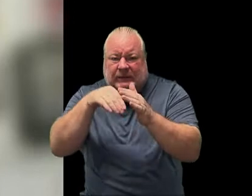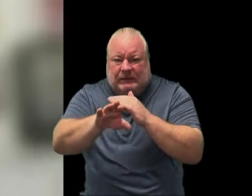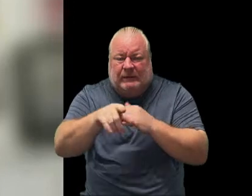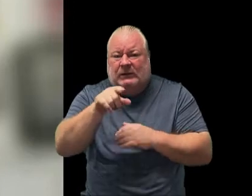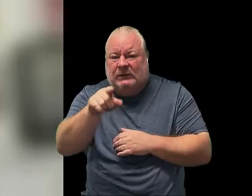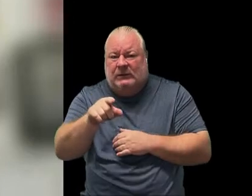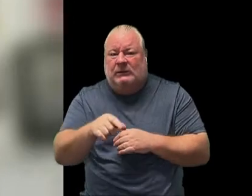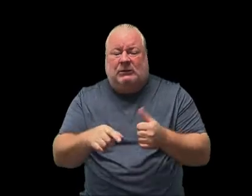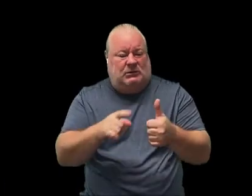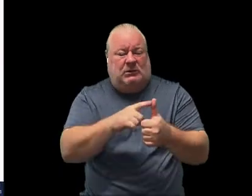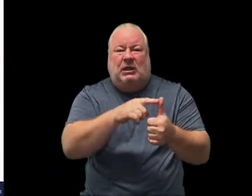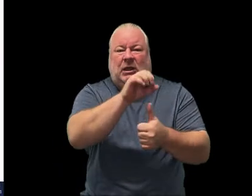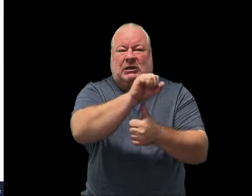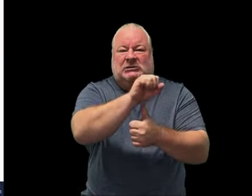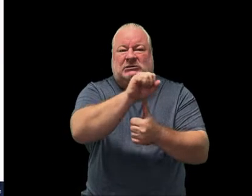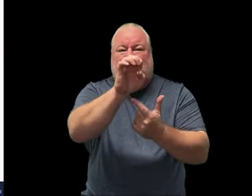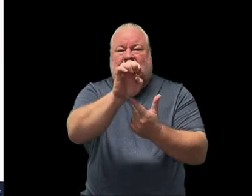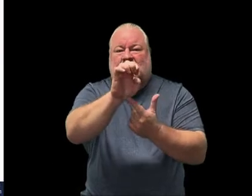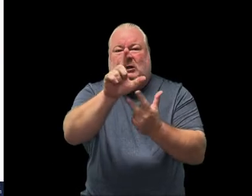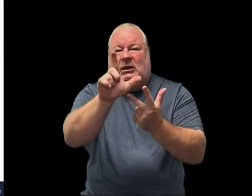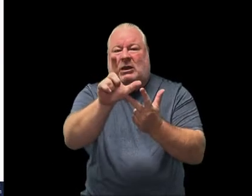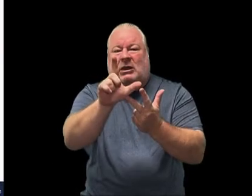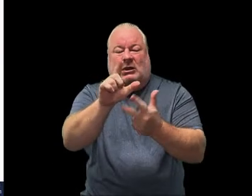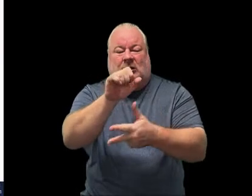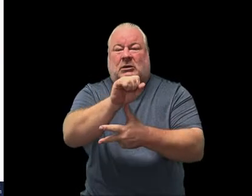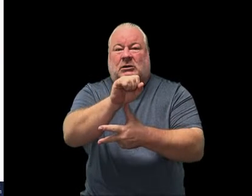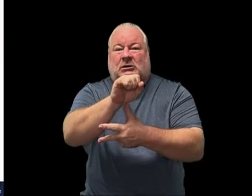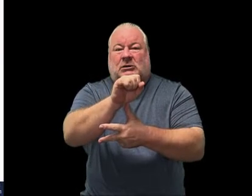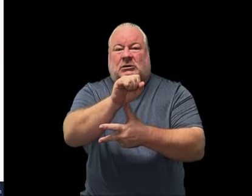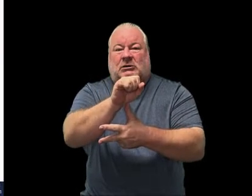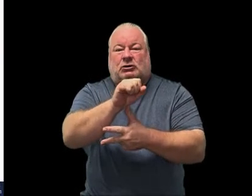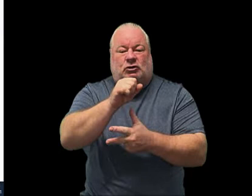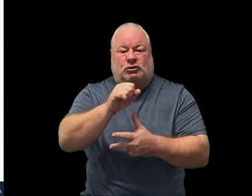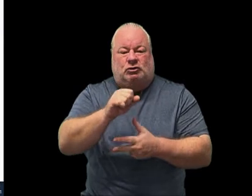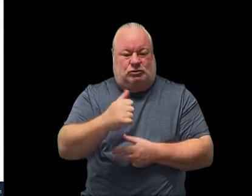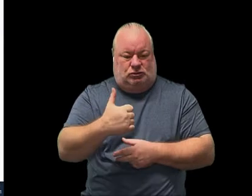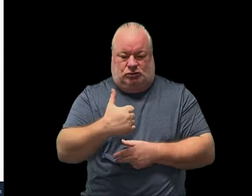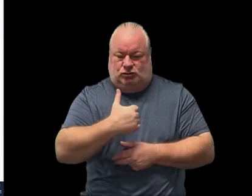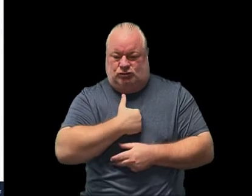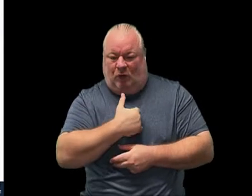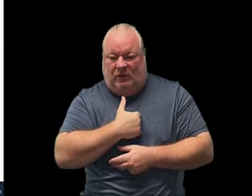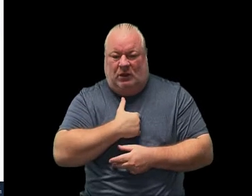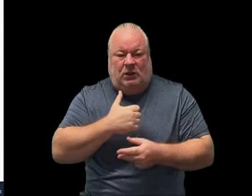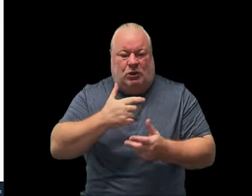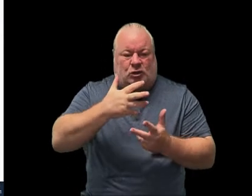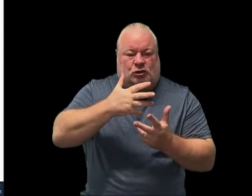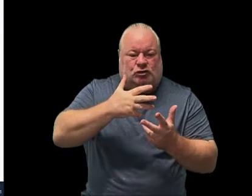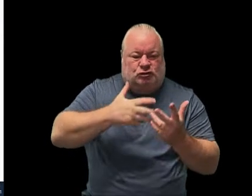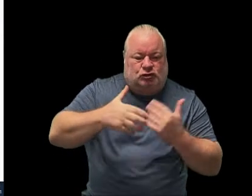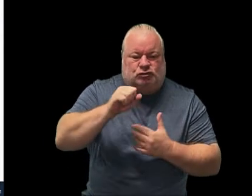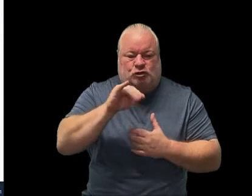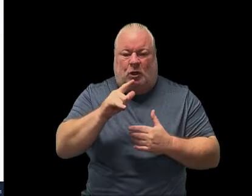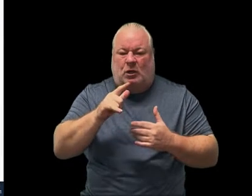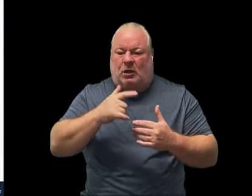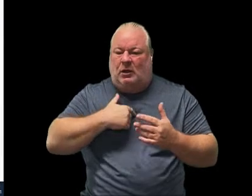social emotional learning, and I just need to remind you of something. When you check in the morning,